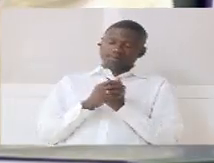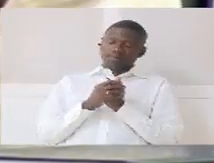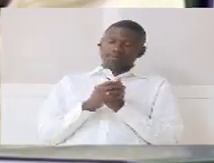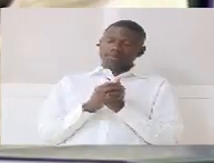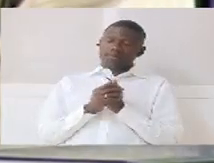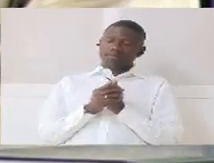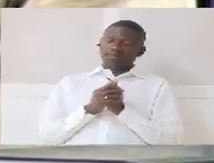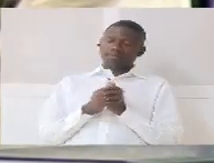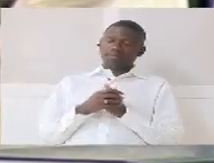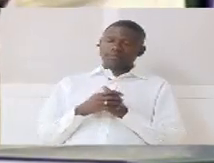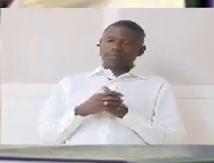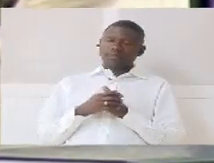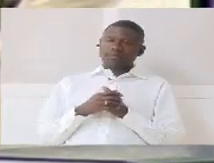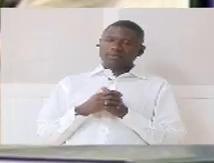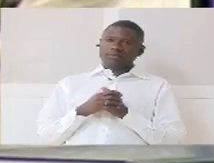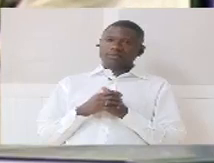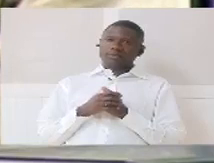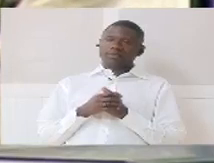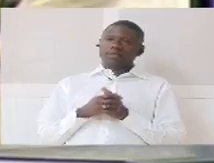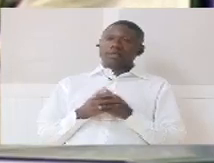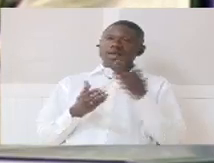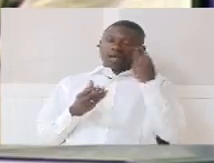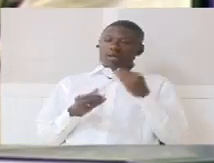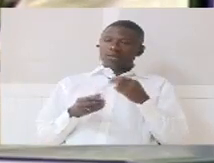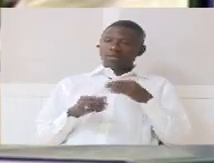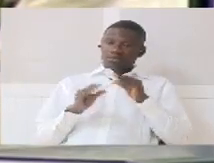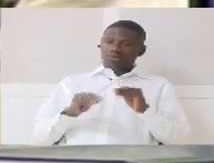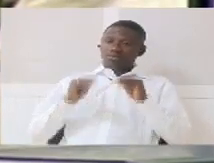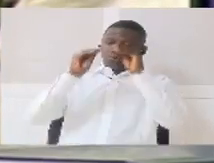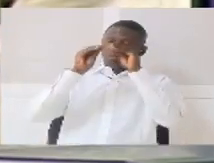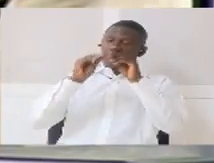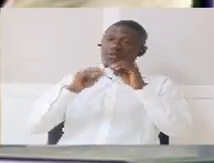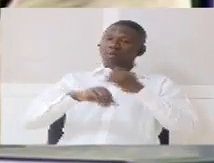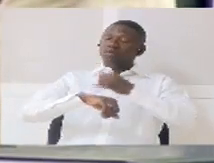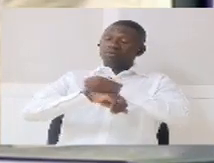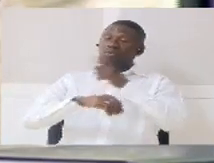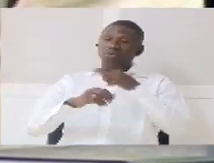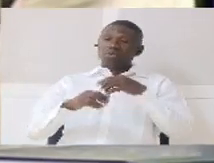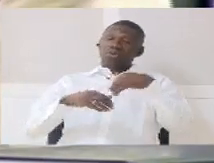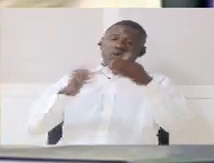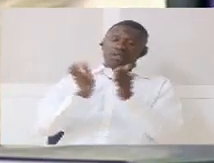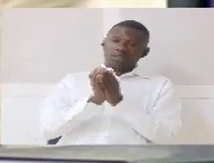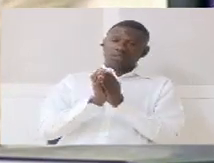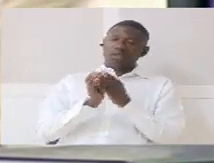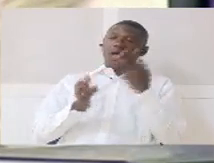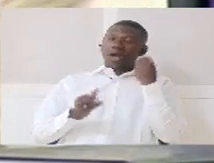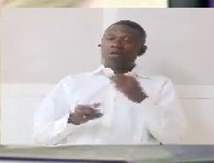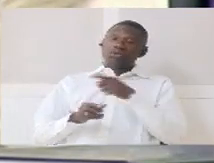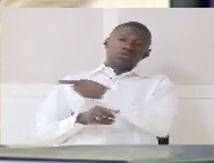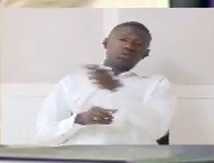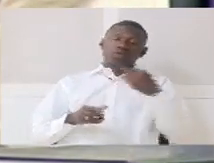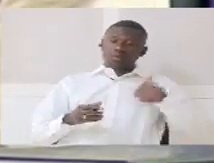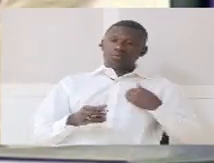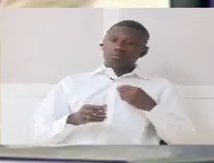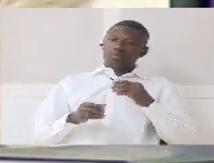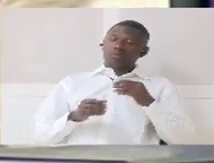House. How they upgrade those other departments, they don't upgrade the prison like that. How those people are